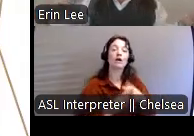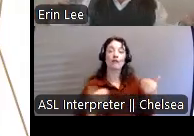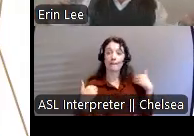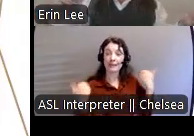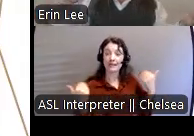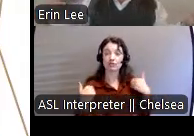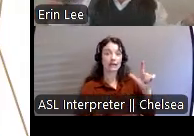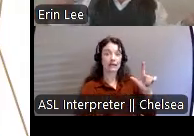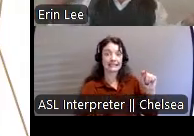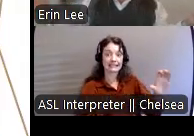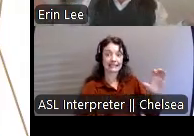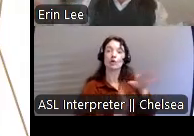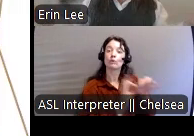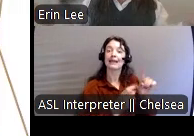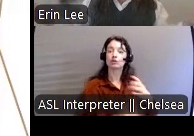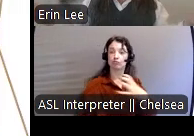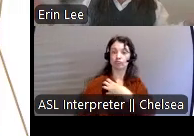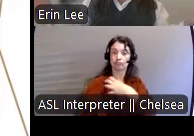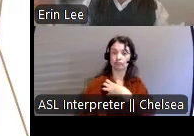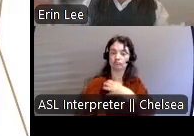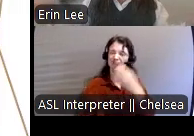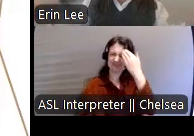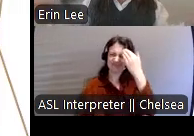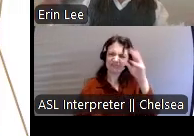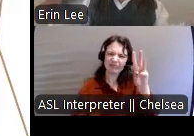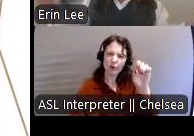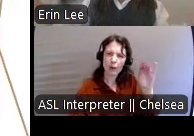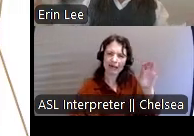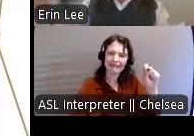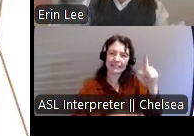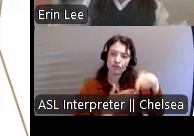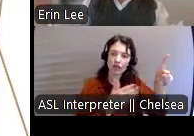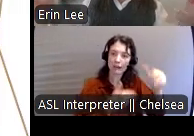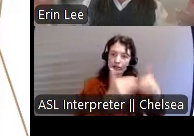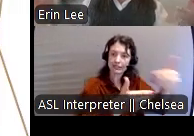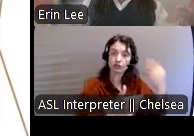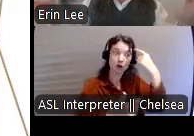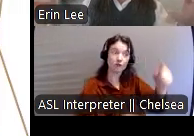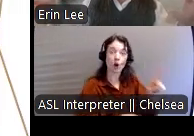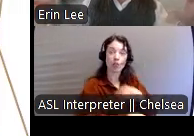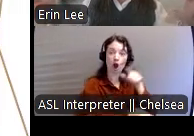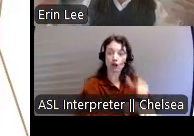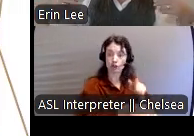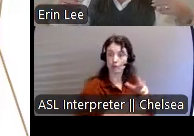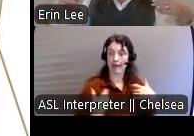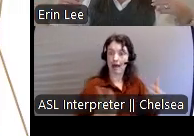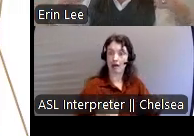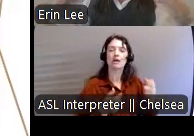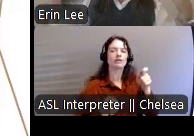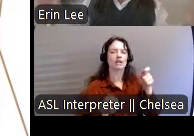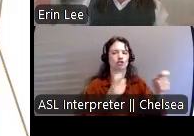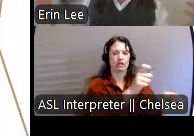regarding policing, that wellness check procedures in both long-term health and policing are modified and shared in terms of